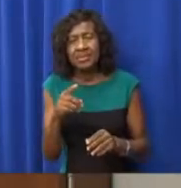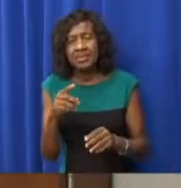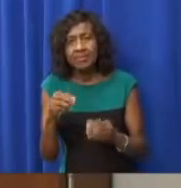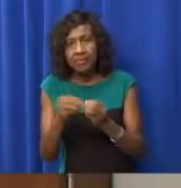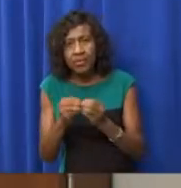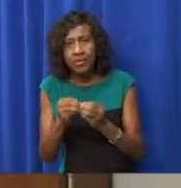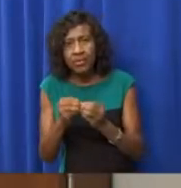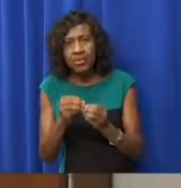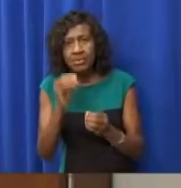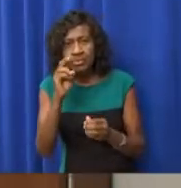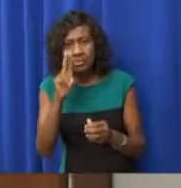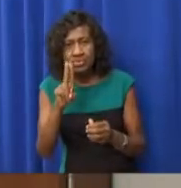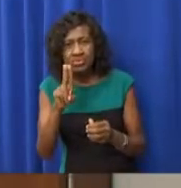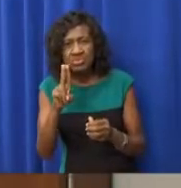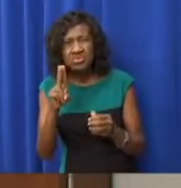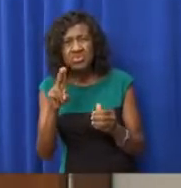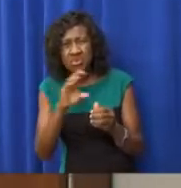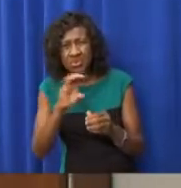pending.